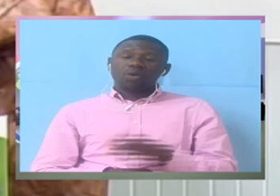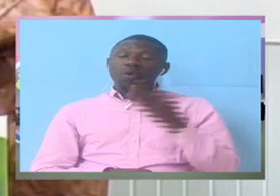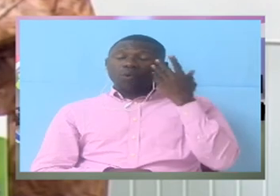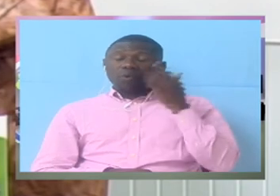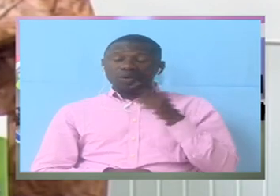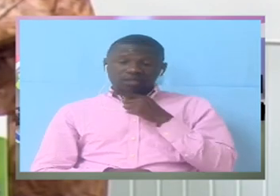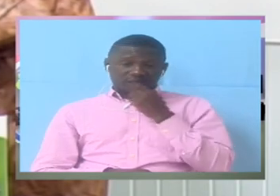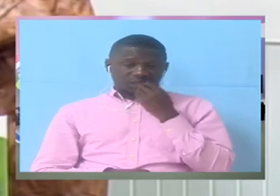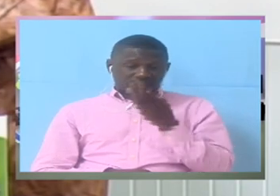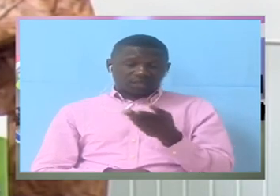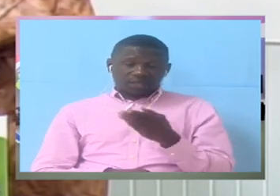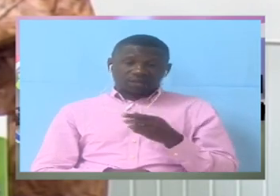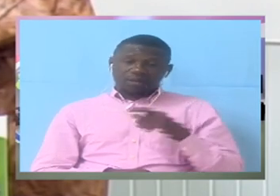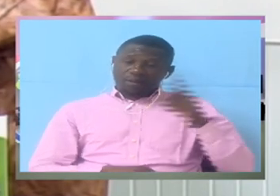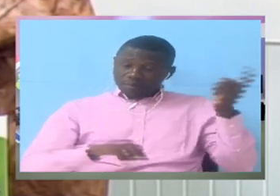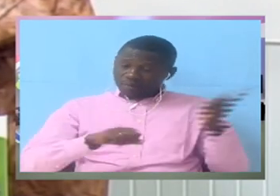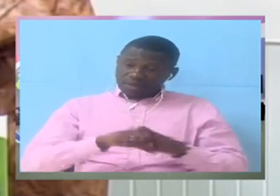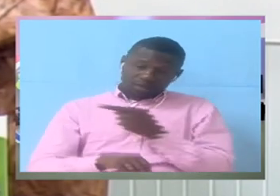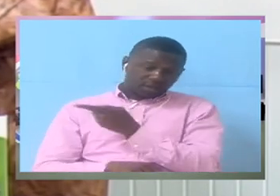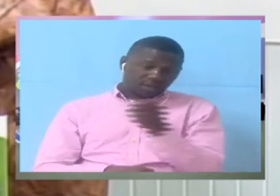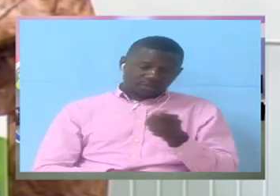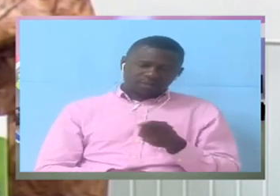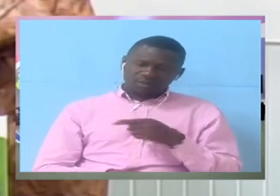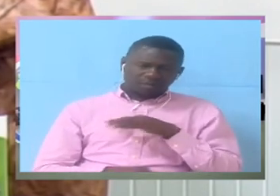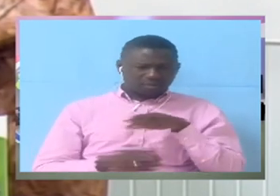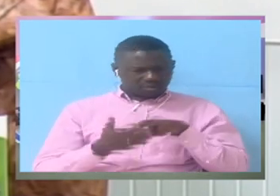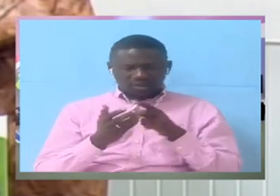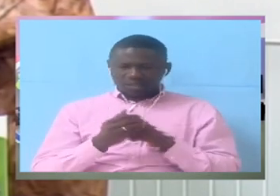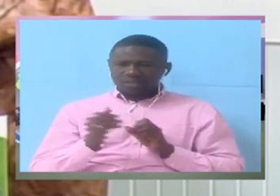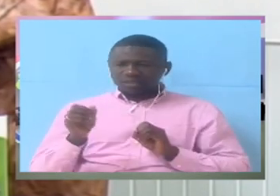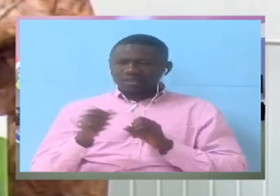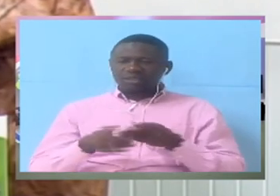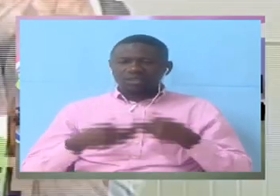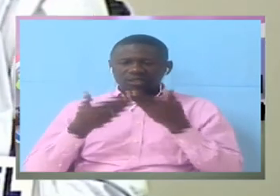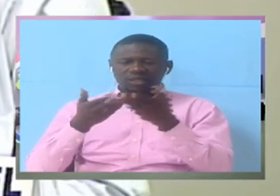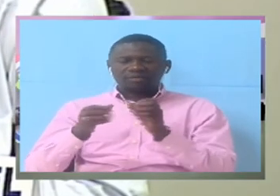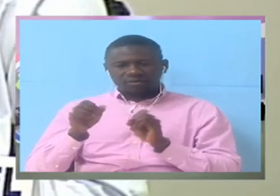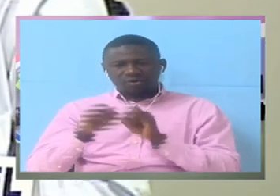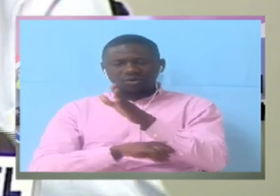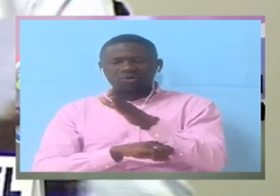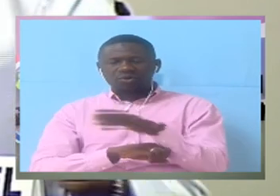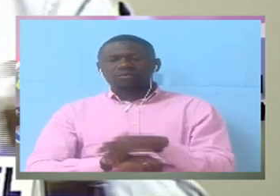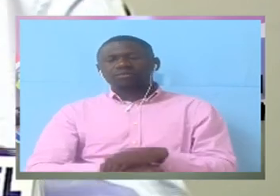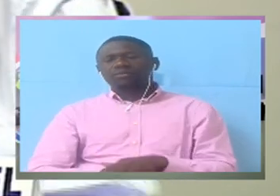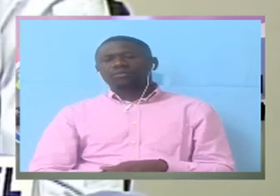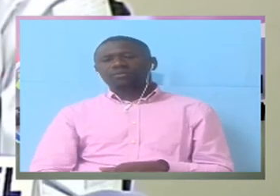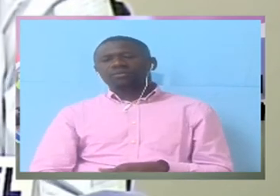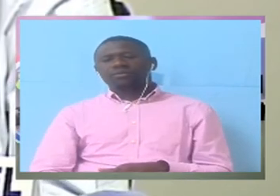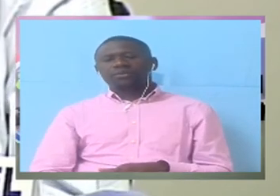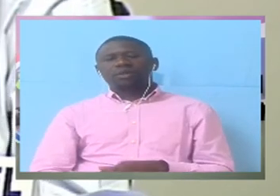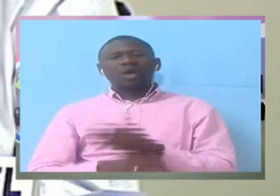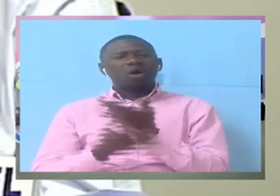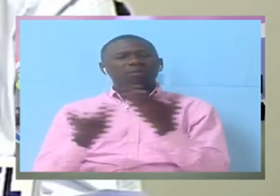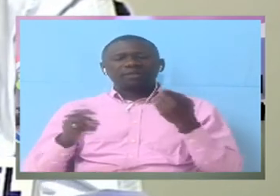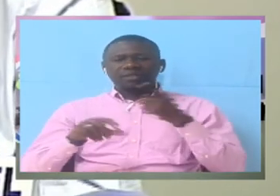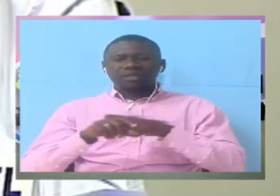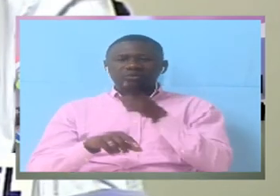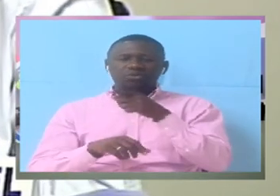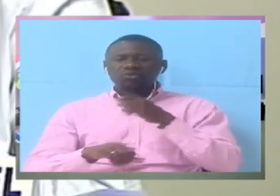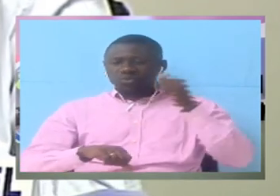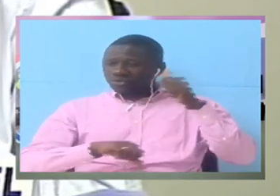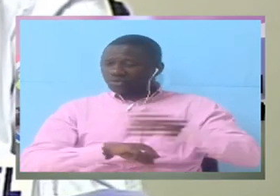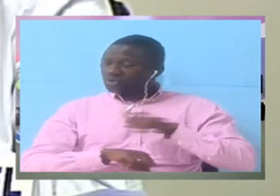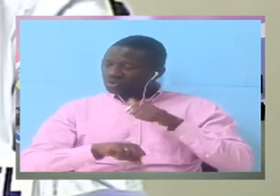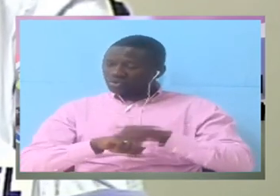beat them up, then he gave the order. Yes. For how many times have you been tortured at the NIA? La yeli